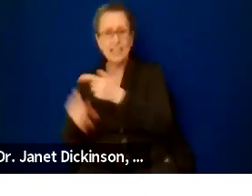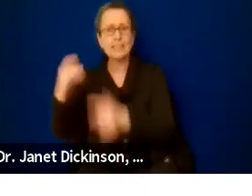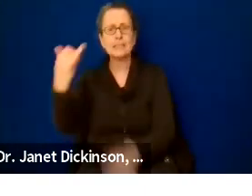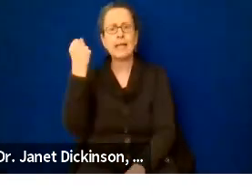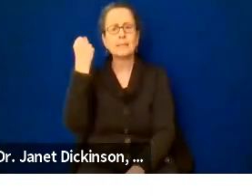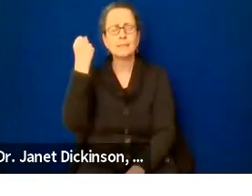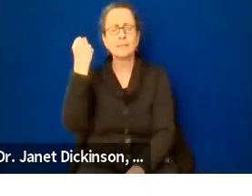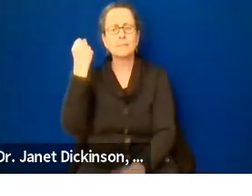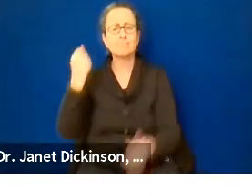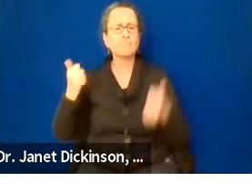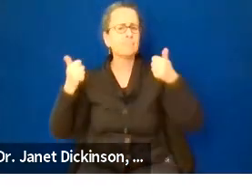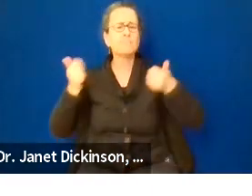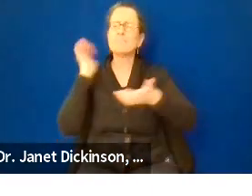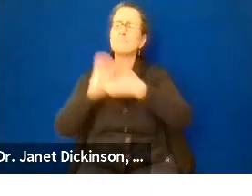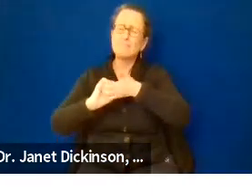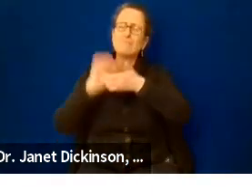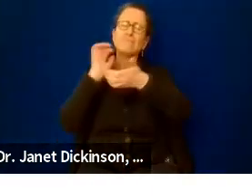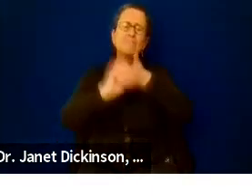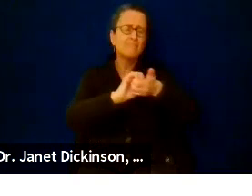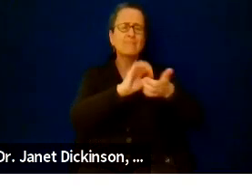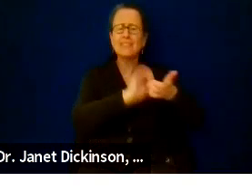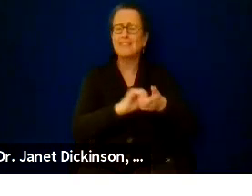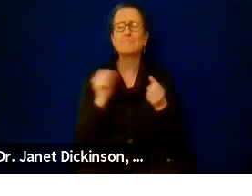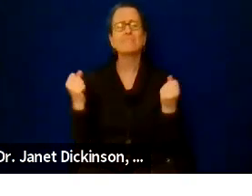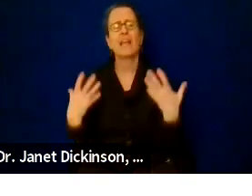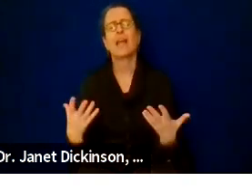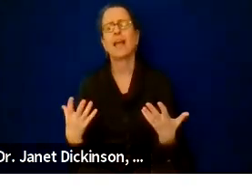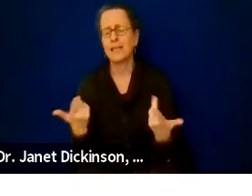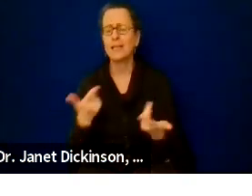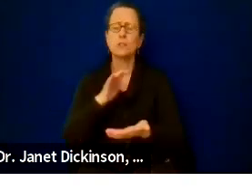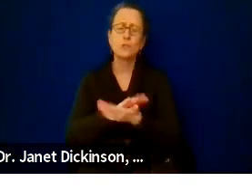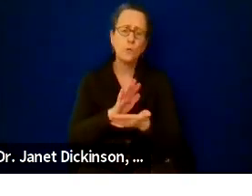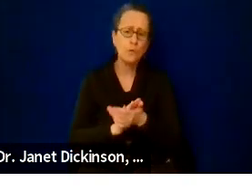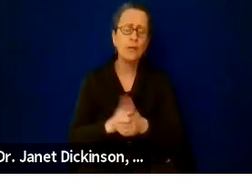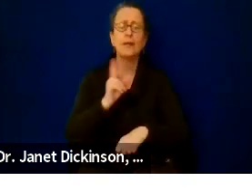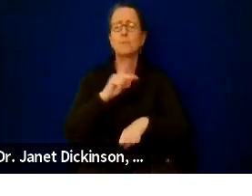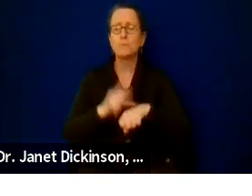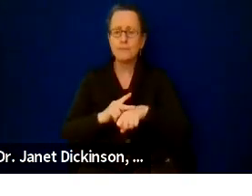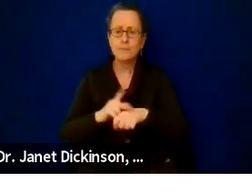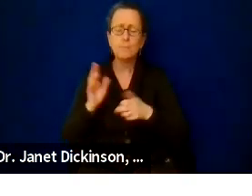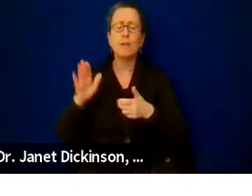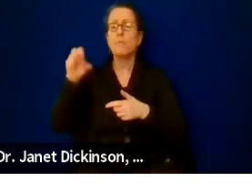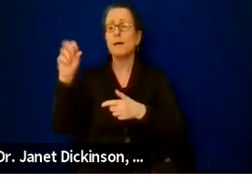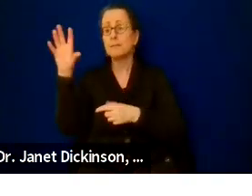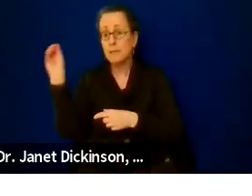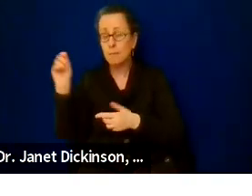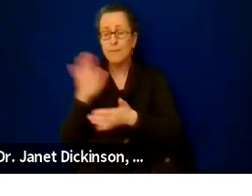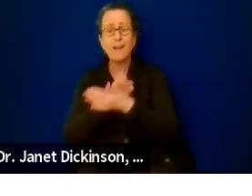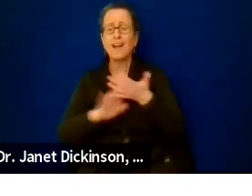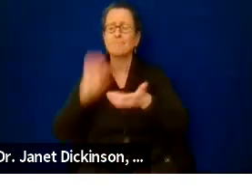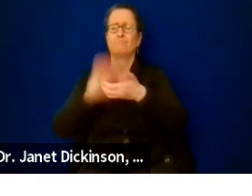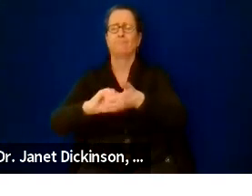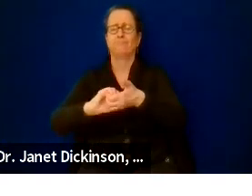effort, and everybody wants to make sure that our students and staff feel welcome and safe. We have